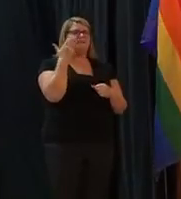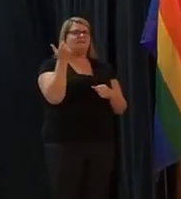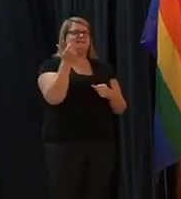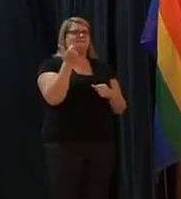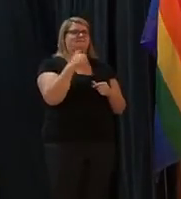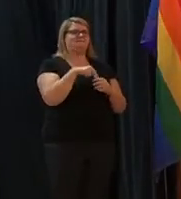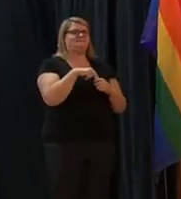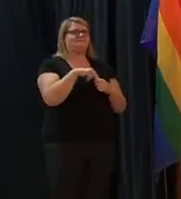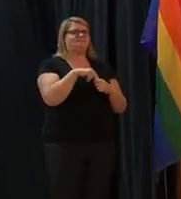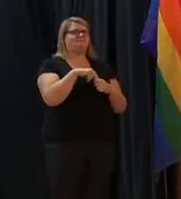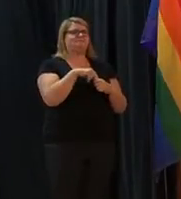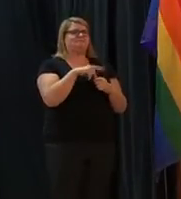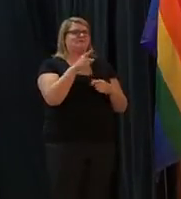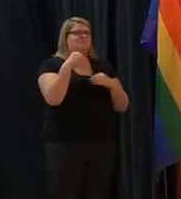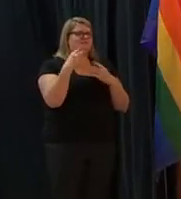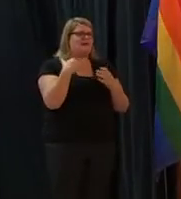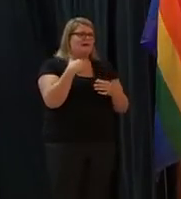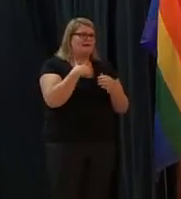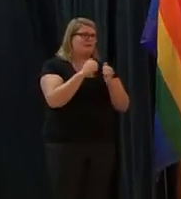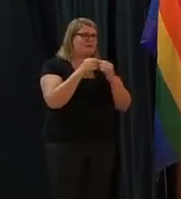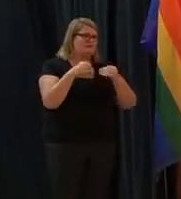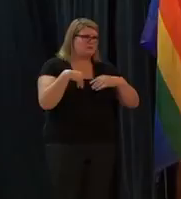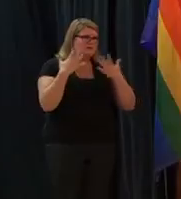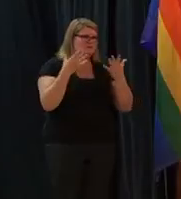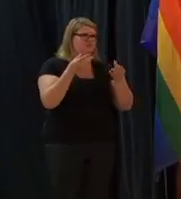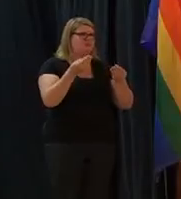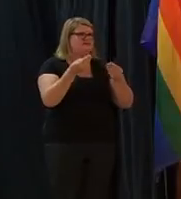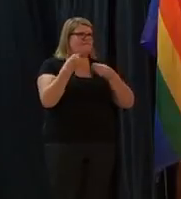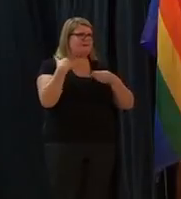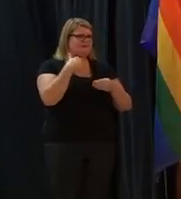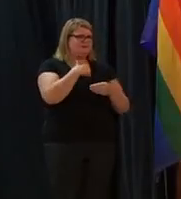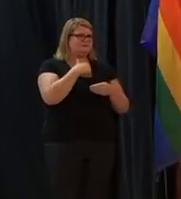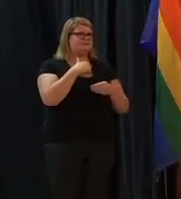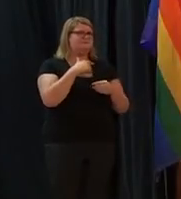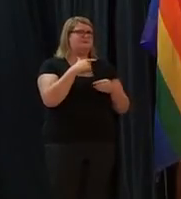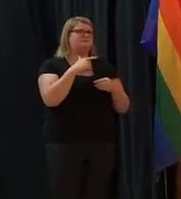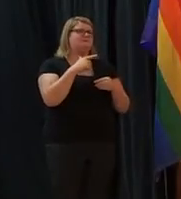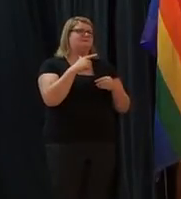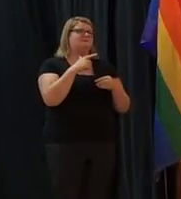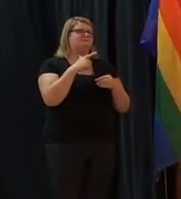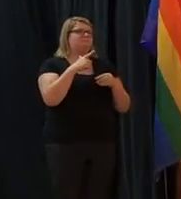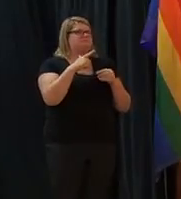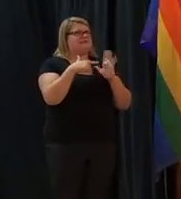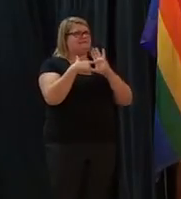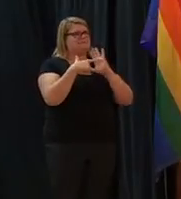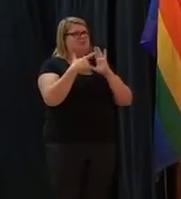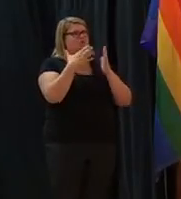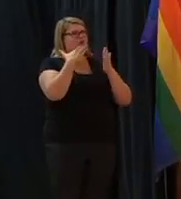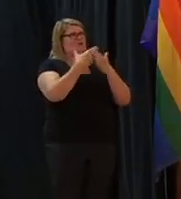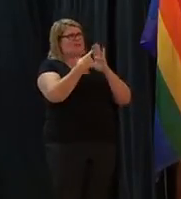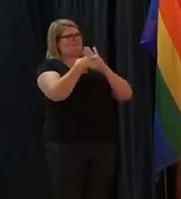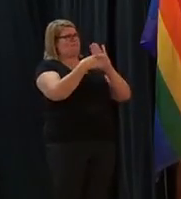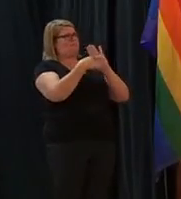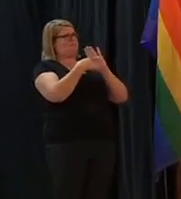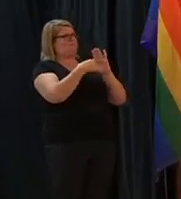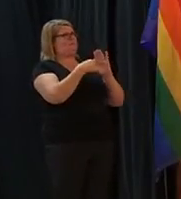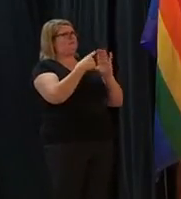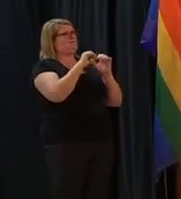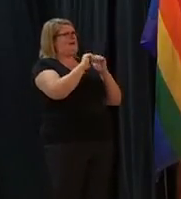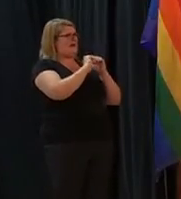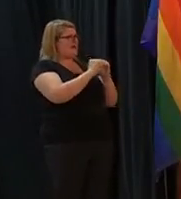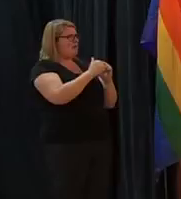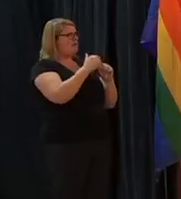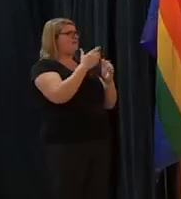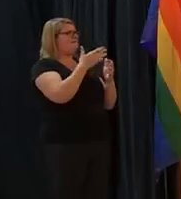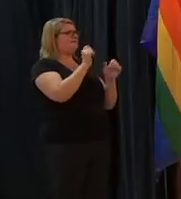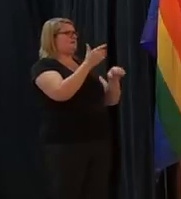Because you provide us with inspiration, you provide us with a lot of good examples on how things can